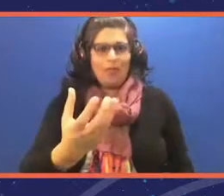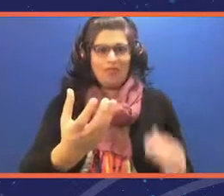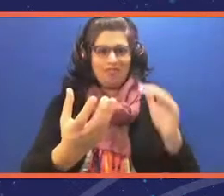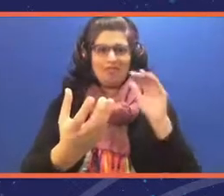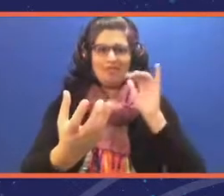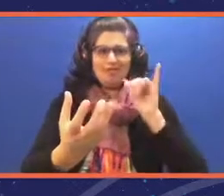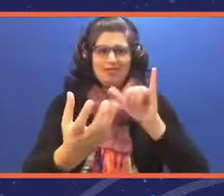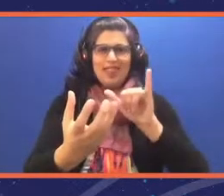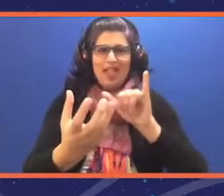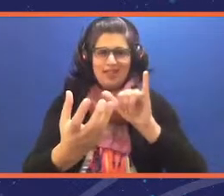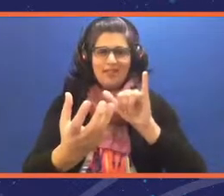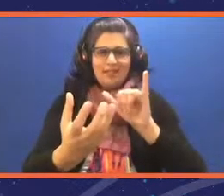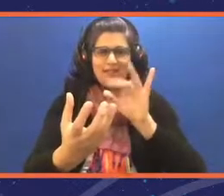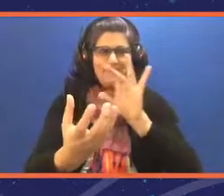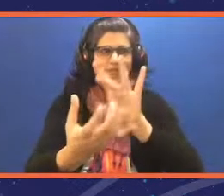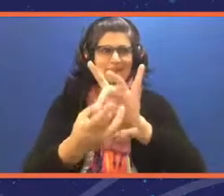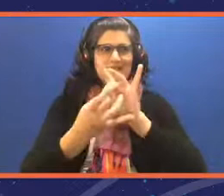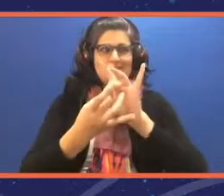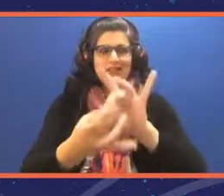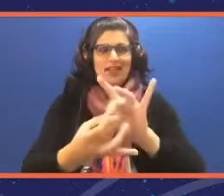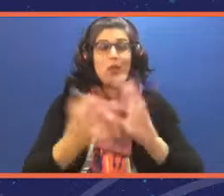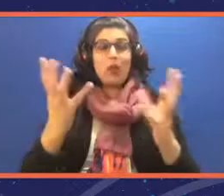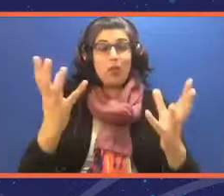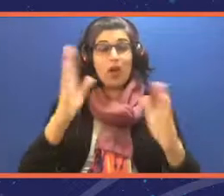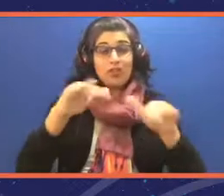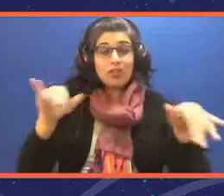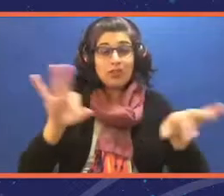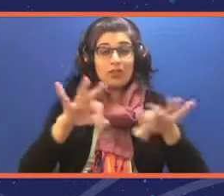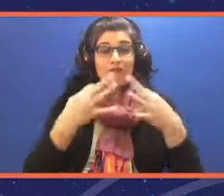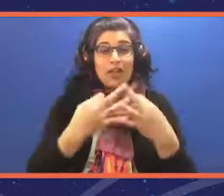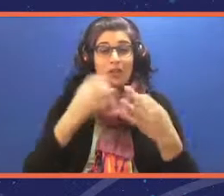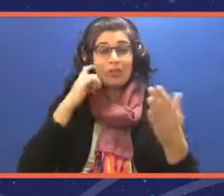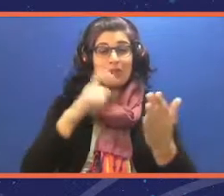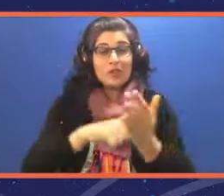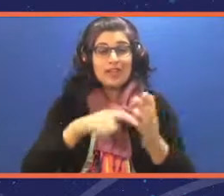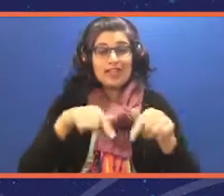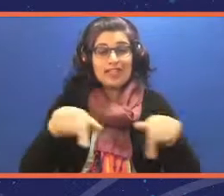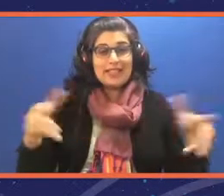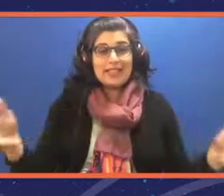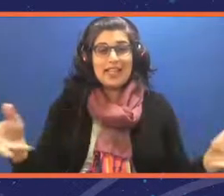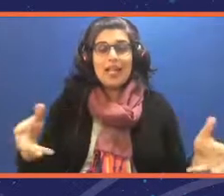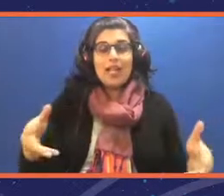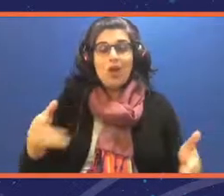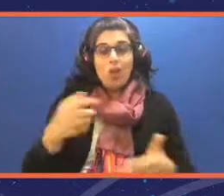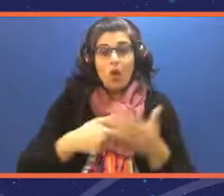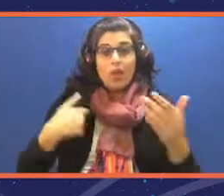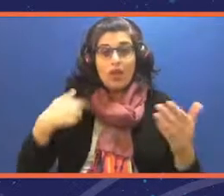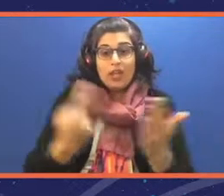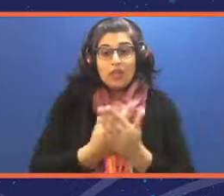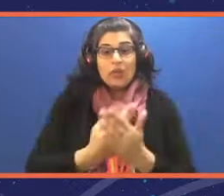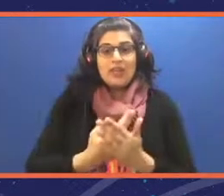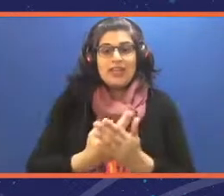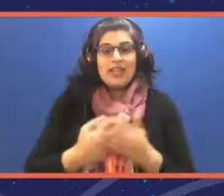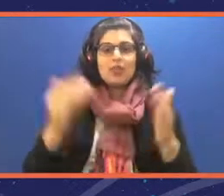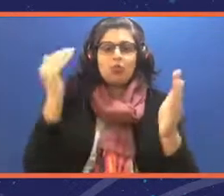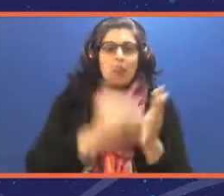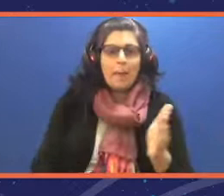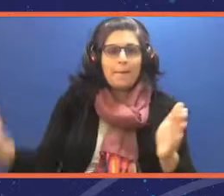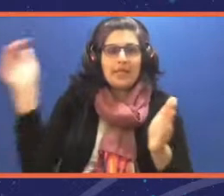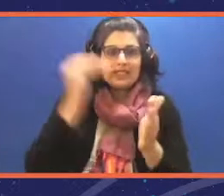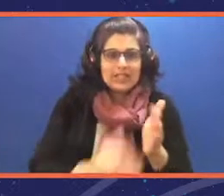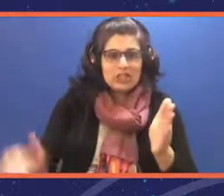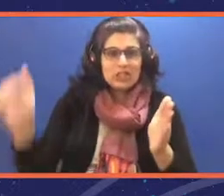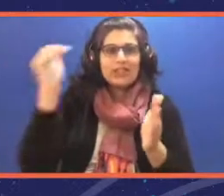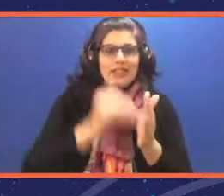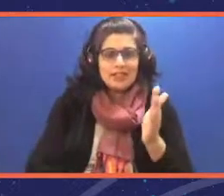and children and families to be able to recognize these concepts on a soul level. The device that we use in the script is repetition. So you'll hear a lot of